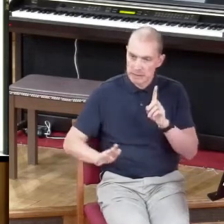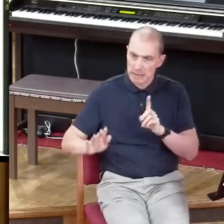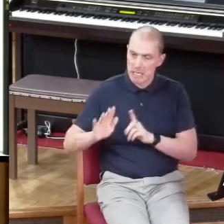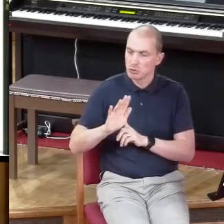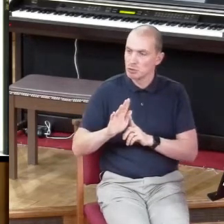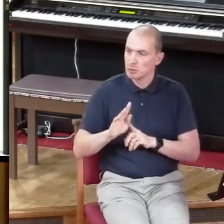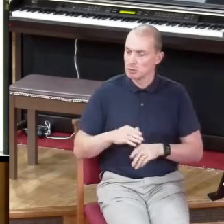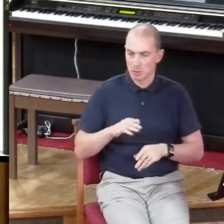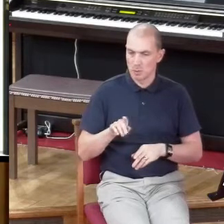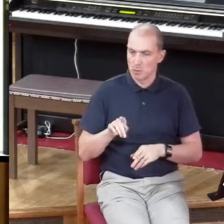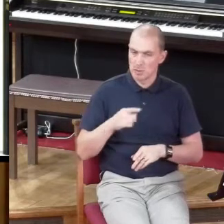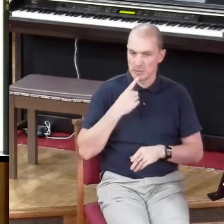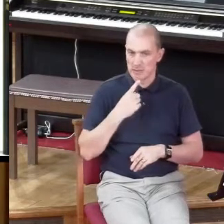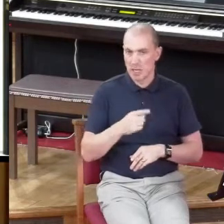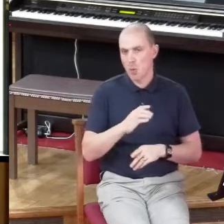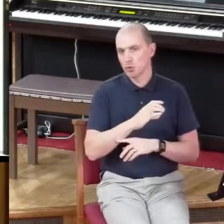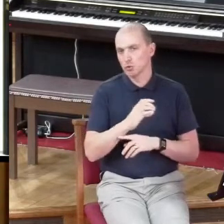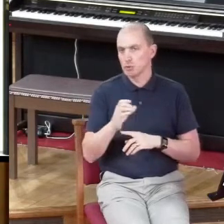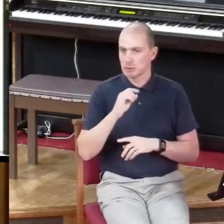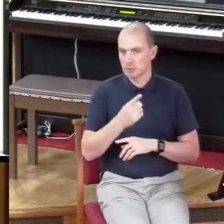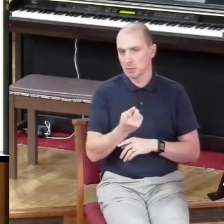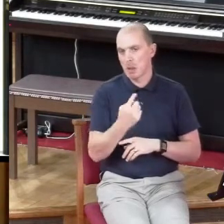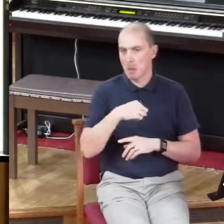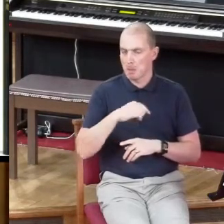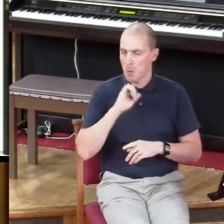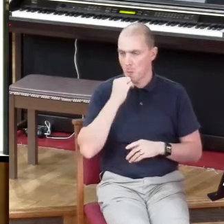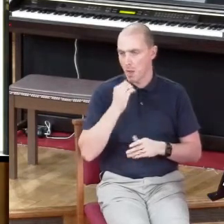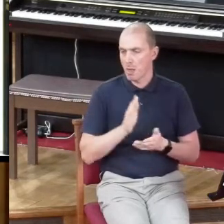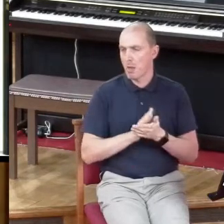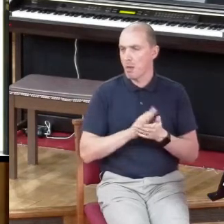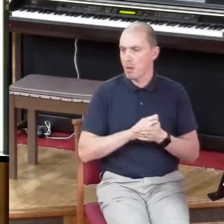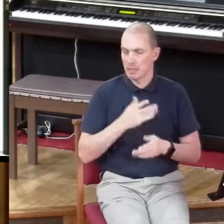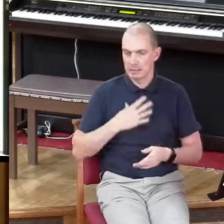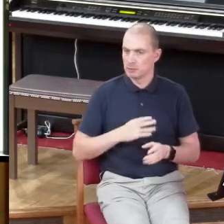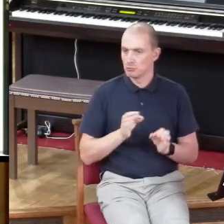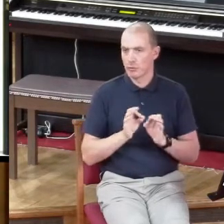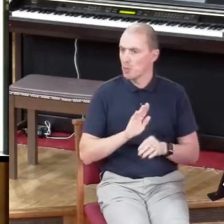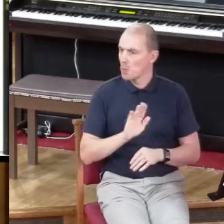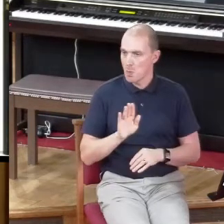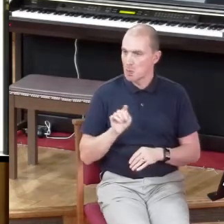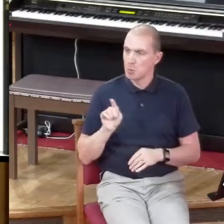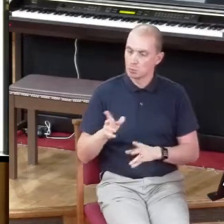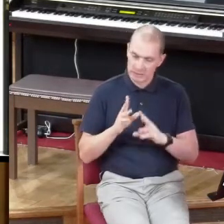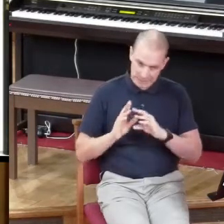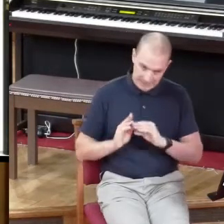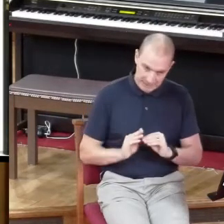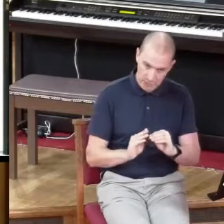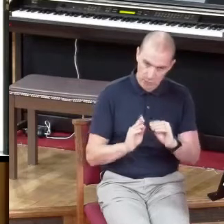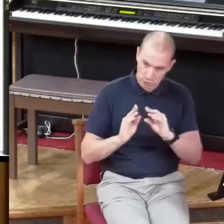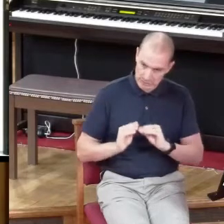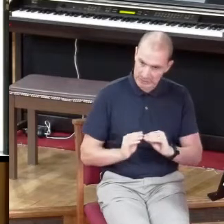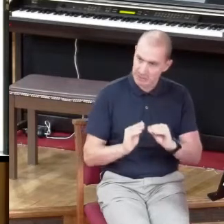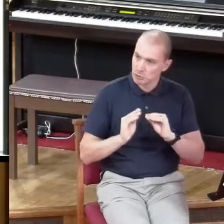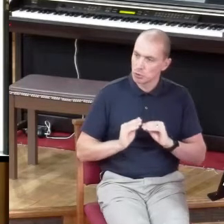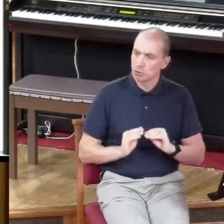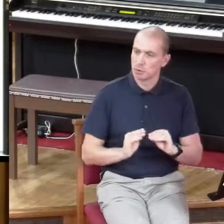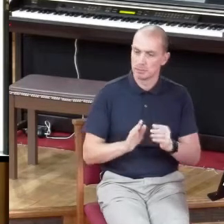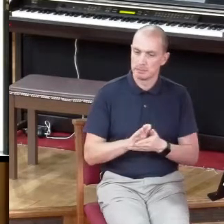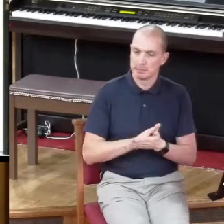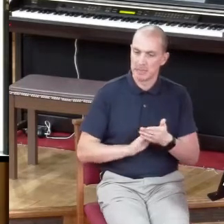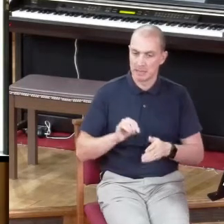and everything will be all right. Come to Jesus and then you don't need anything more. But teaching them also, so that they were in a